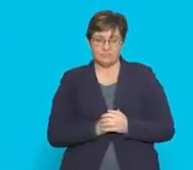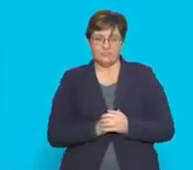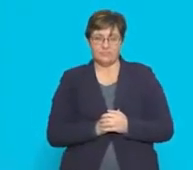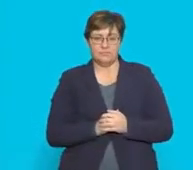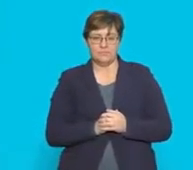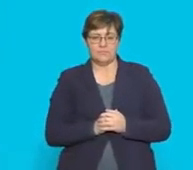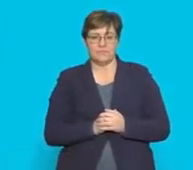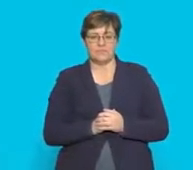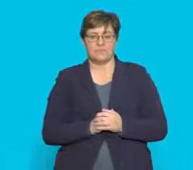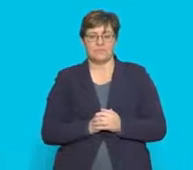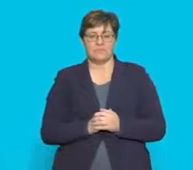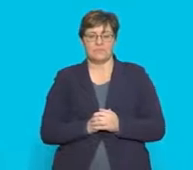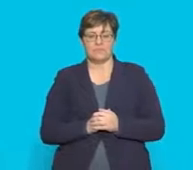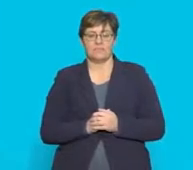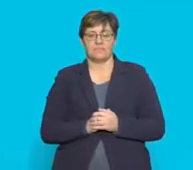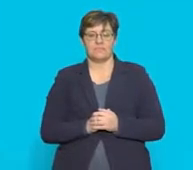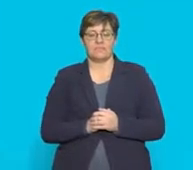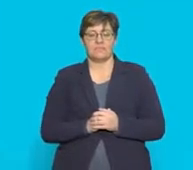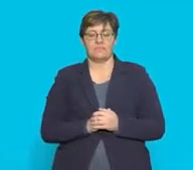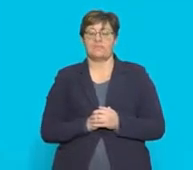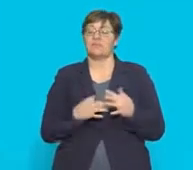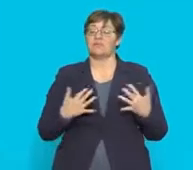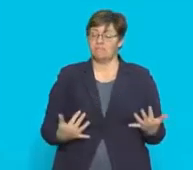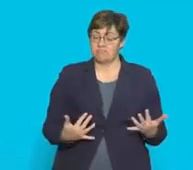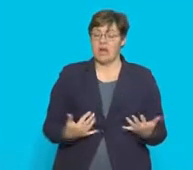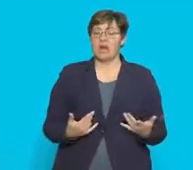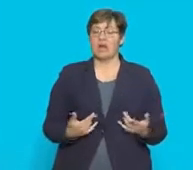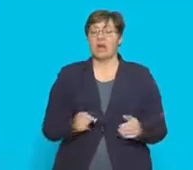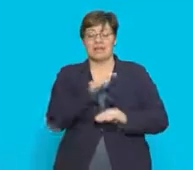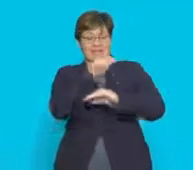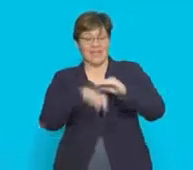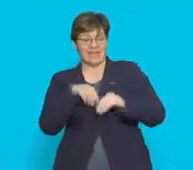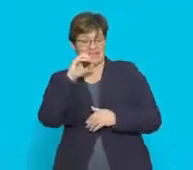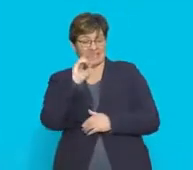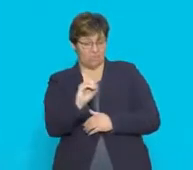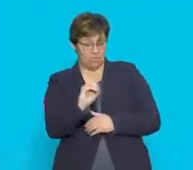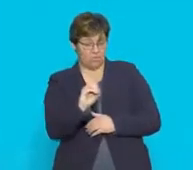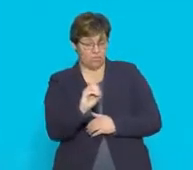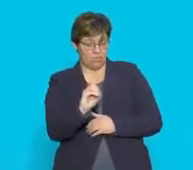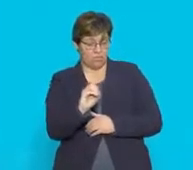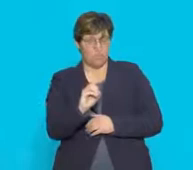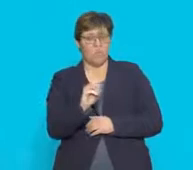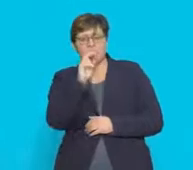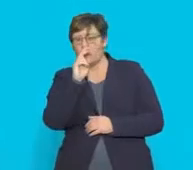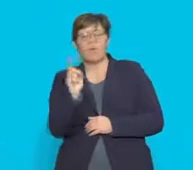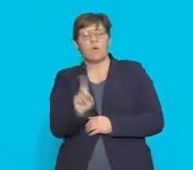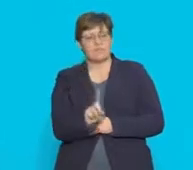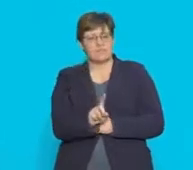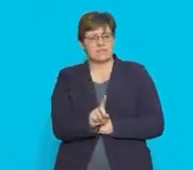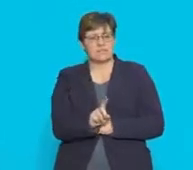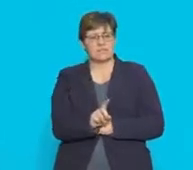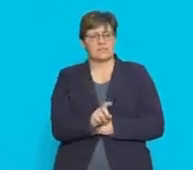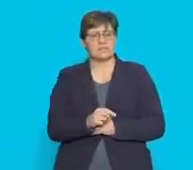So what we said, if I now divide by 0, you need to look at what number